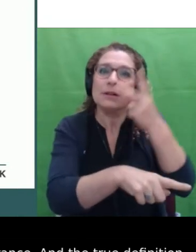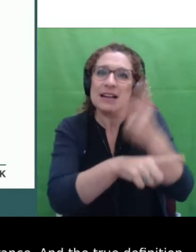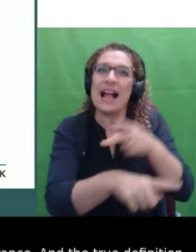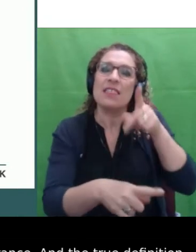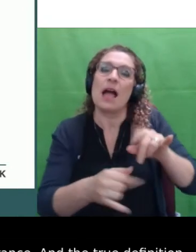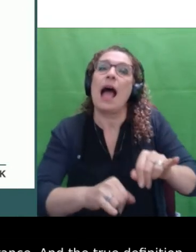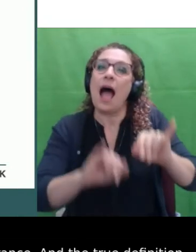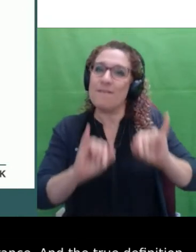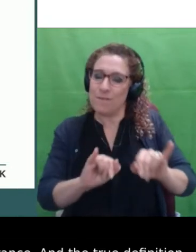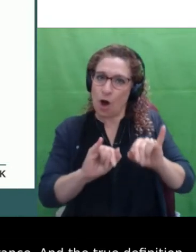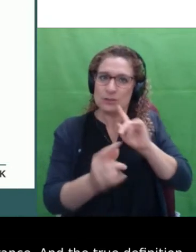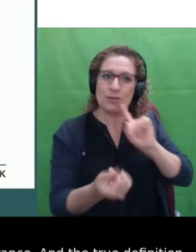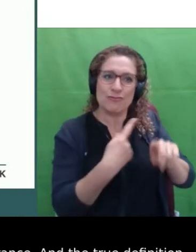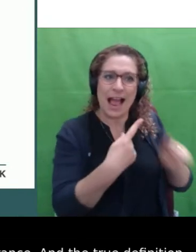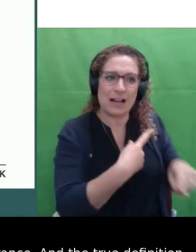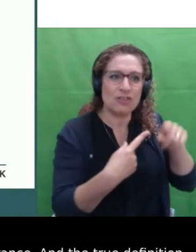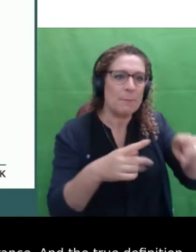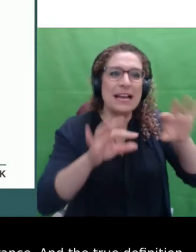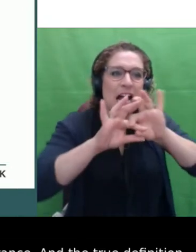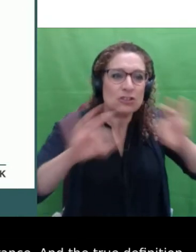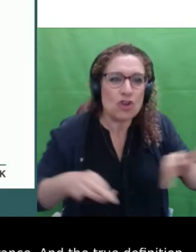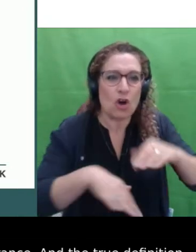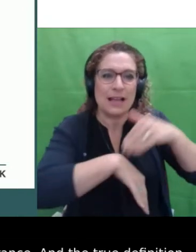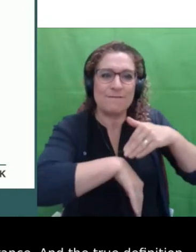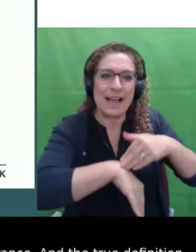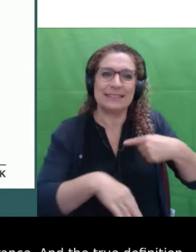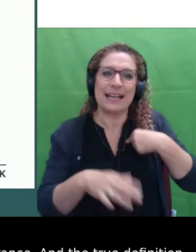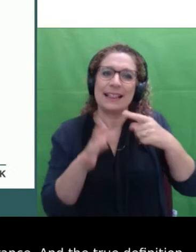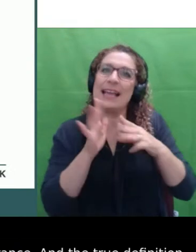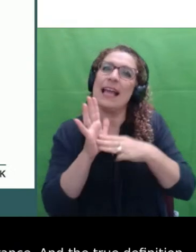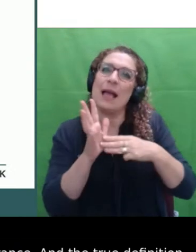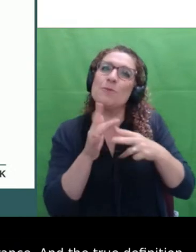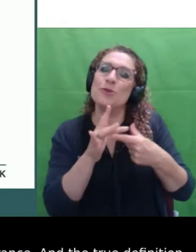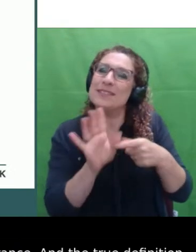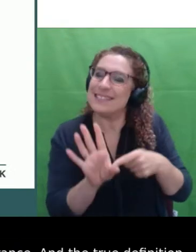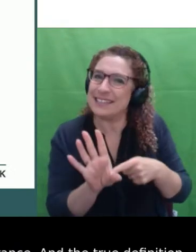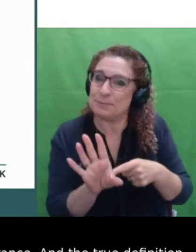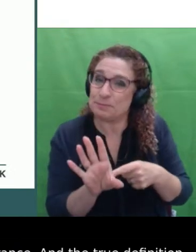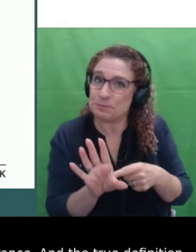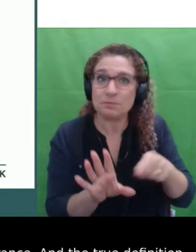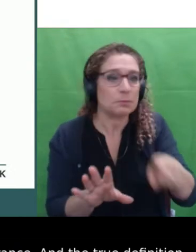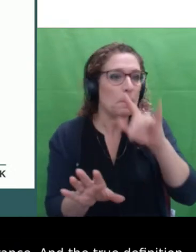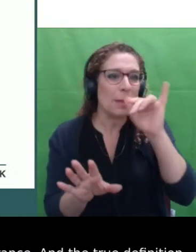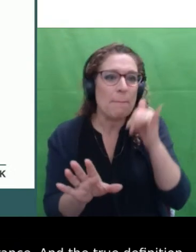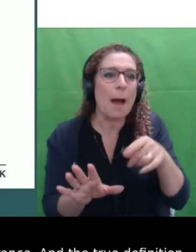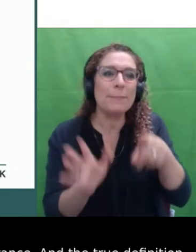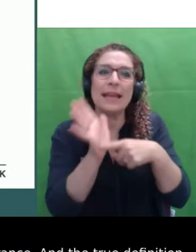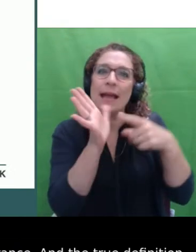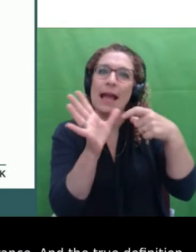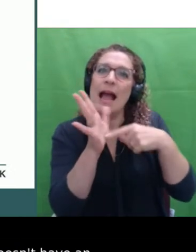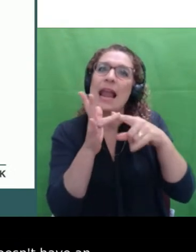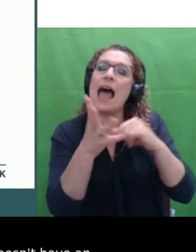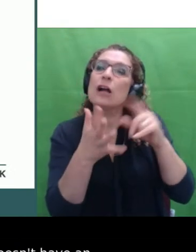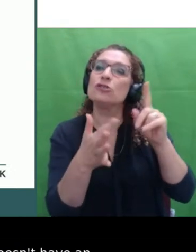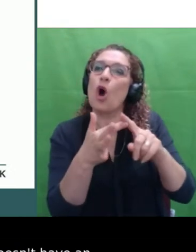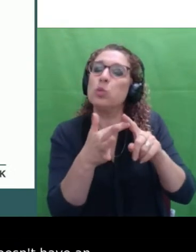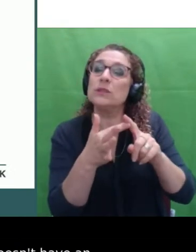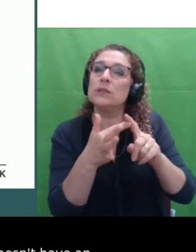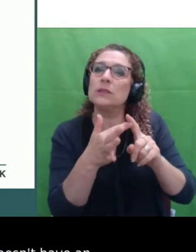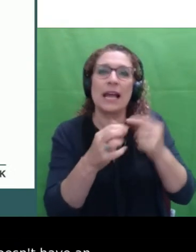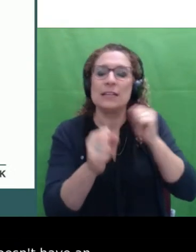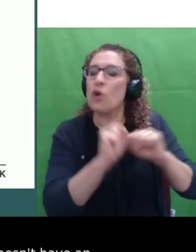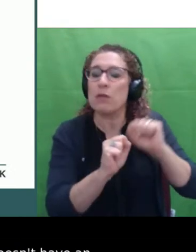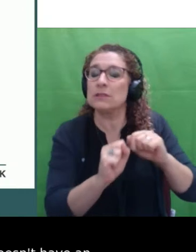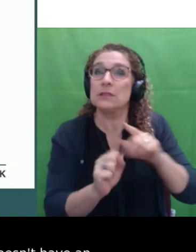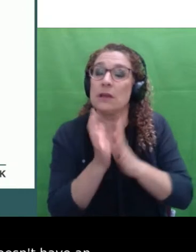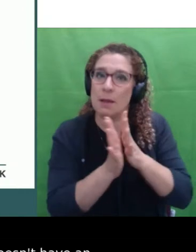immunological mechanism so sometimes we'll know what it is so it might be lactose intolerance where you're lacking the lactase enzymes and again they get